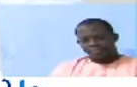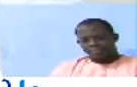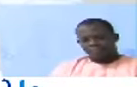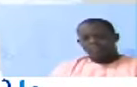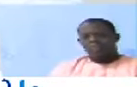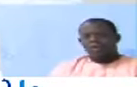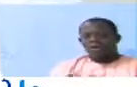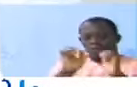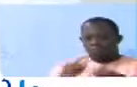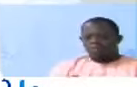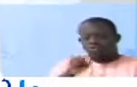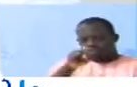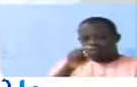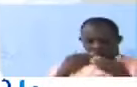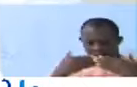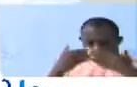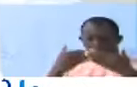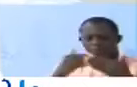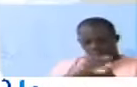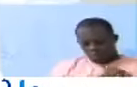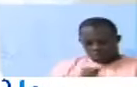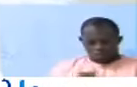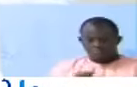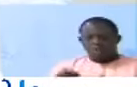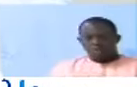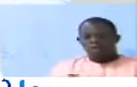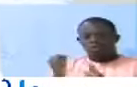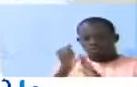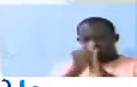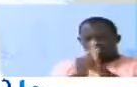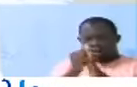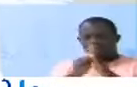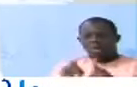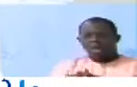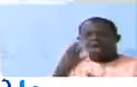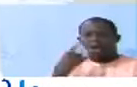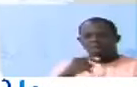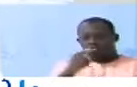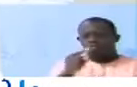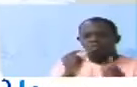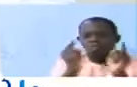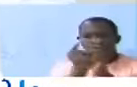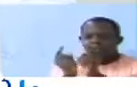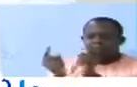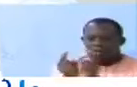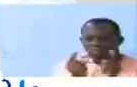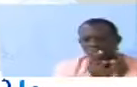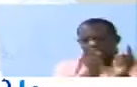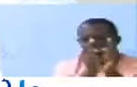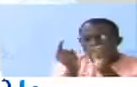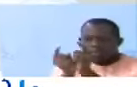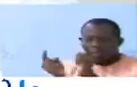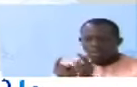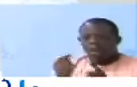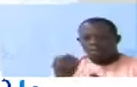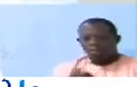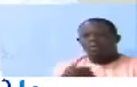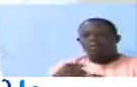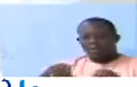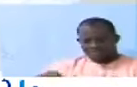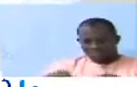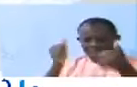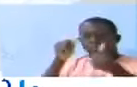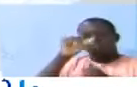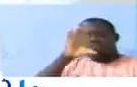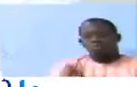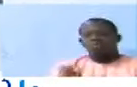could you tell us very briefly how you mobilized yourselves to go for this demonstration silang isa fono